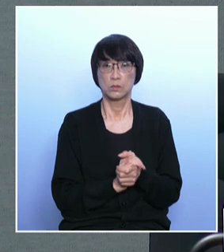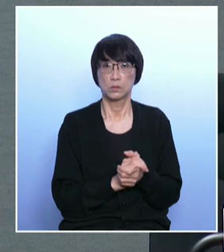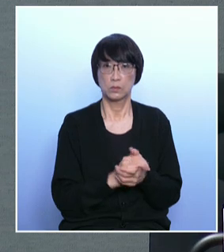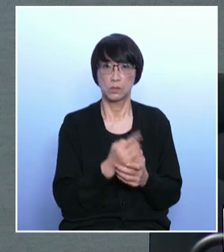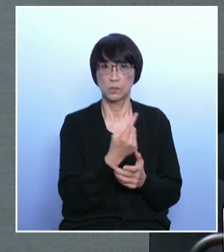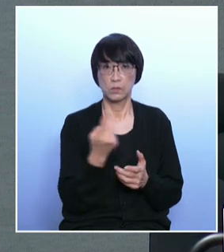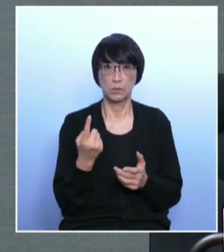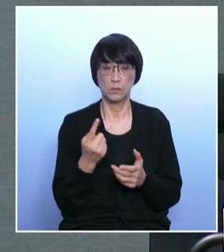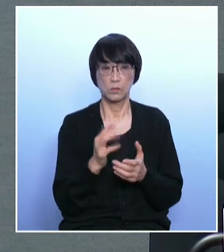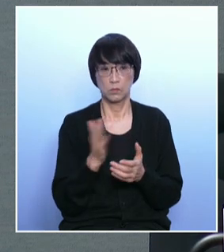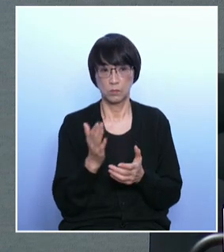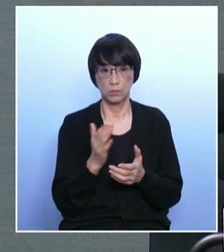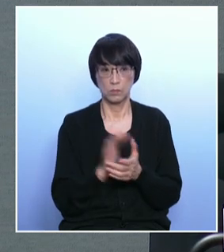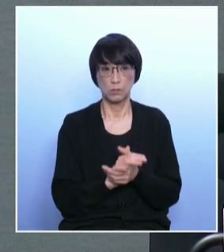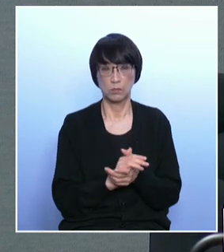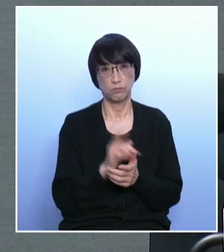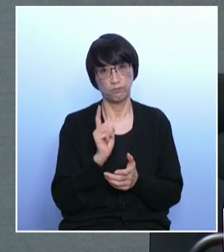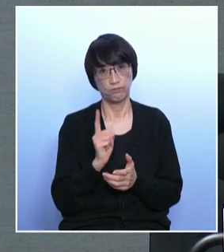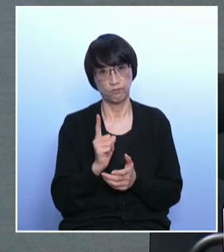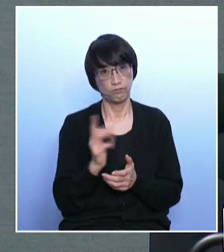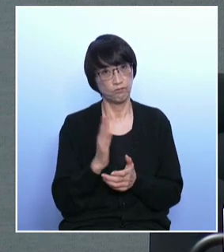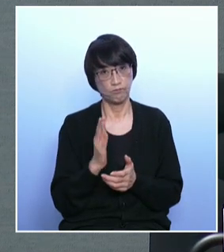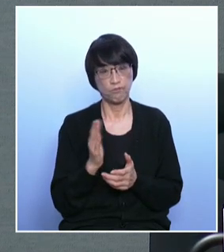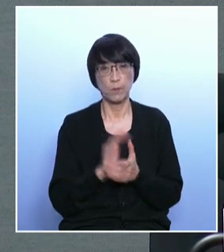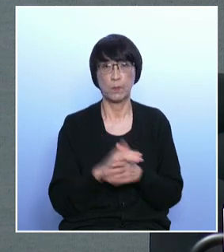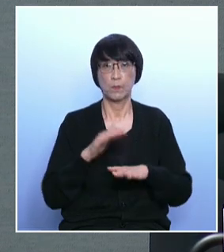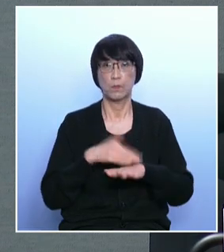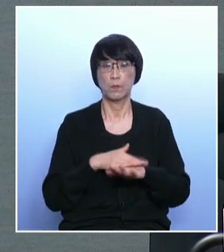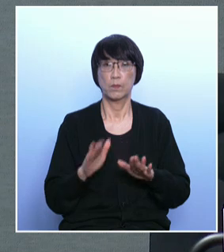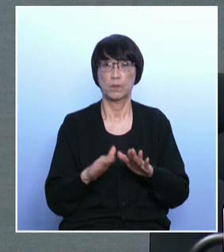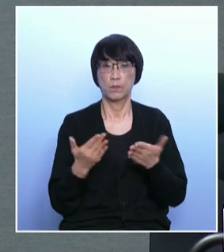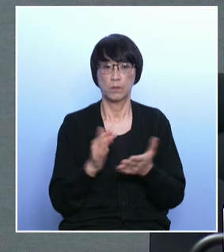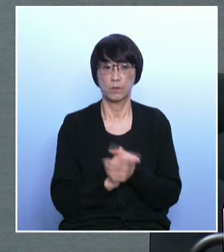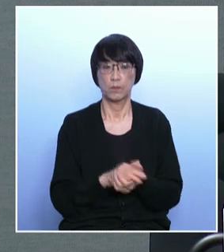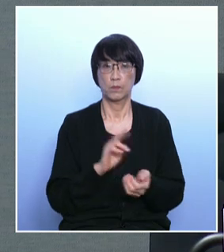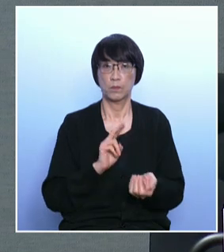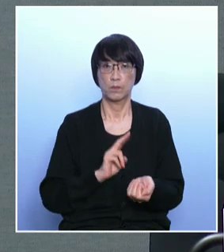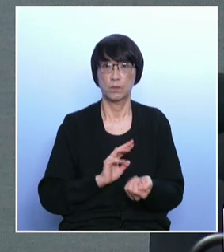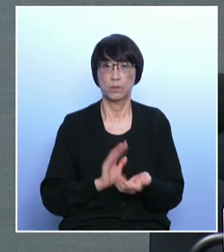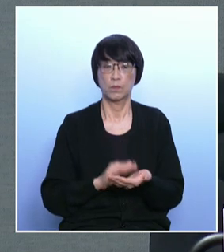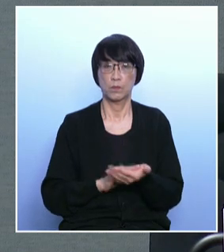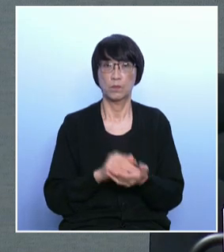knee osteoarthritis care. About 100 patients.